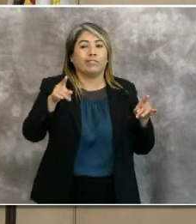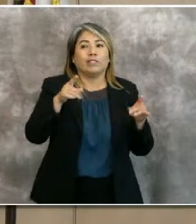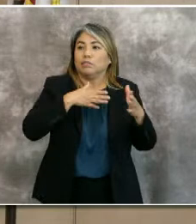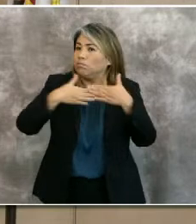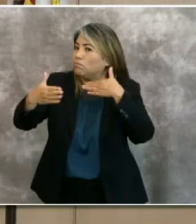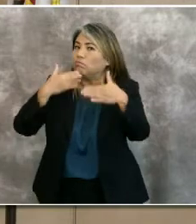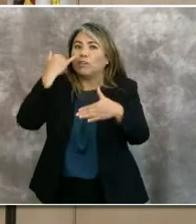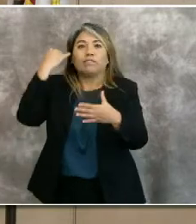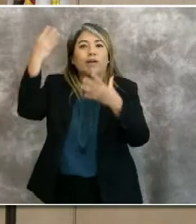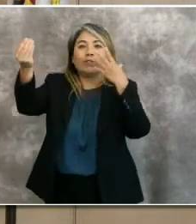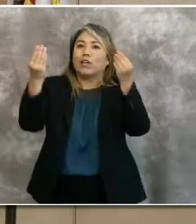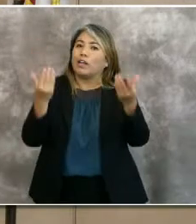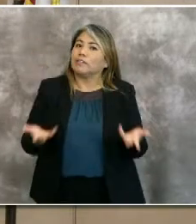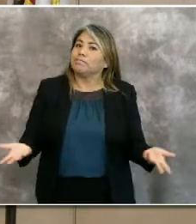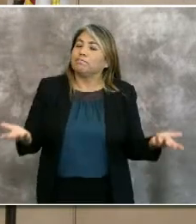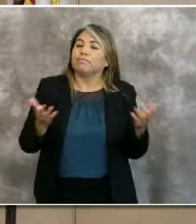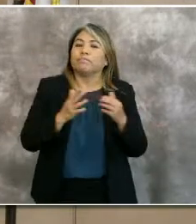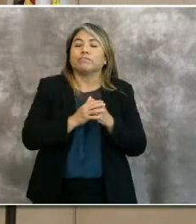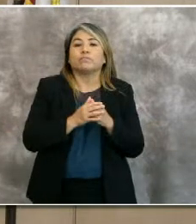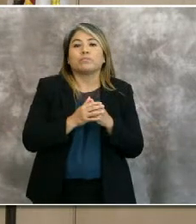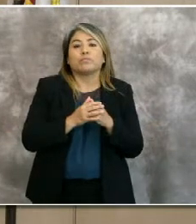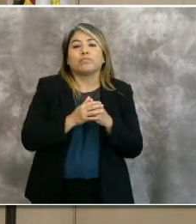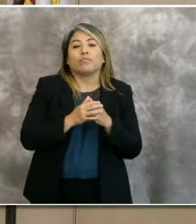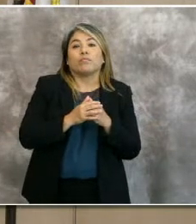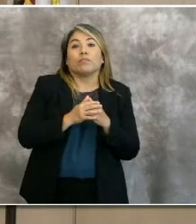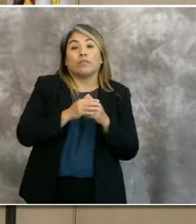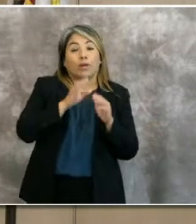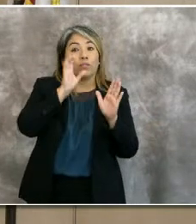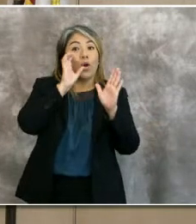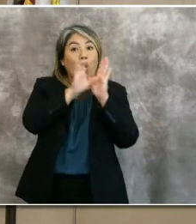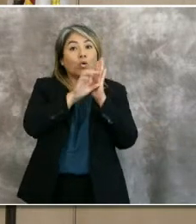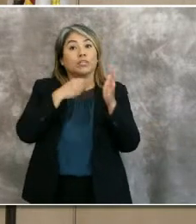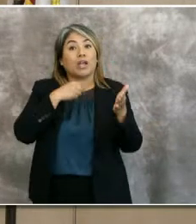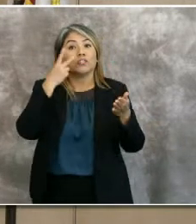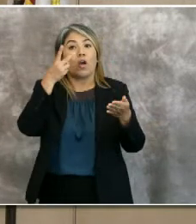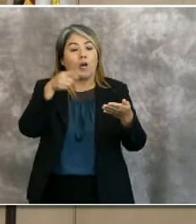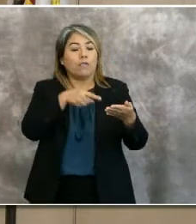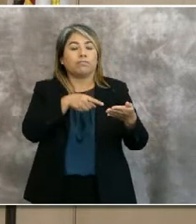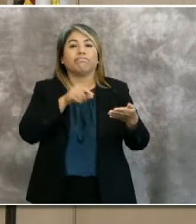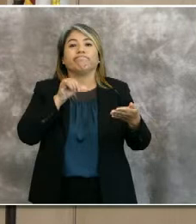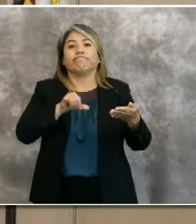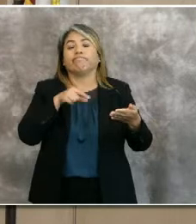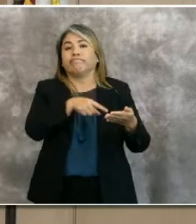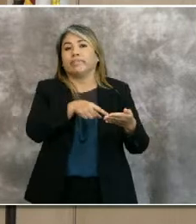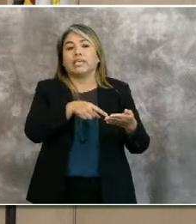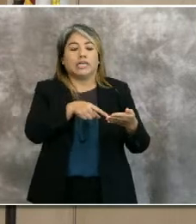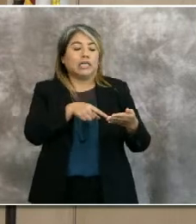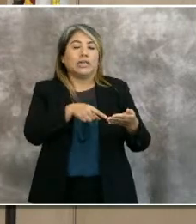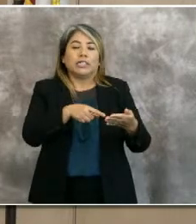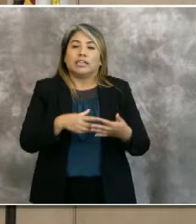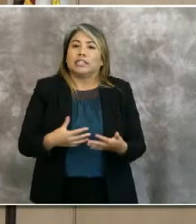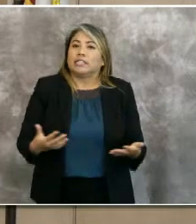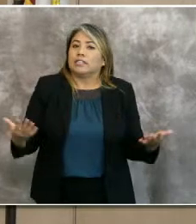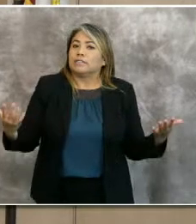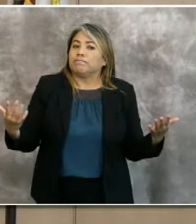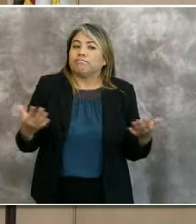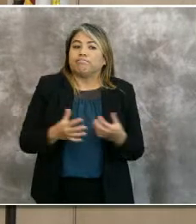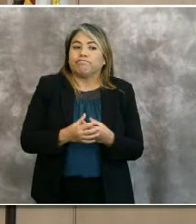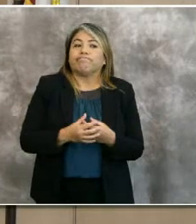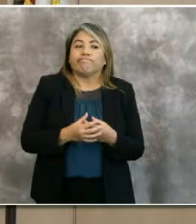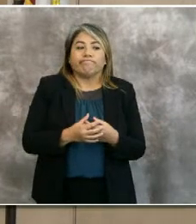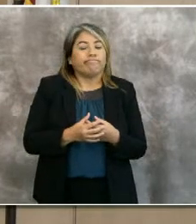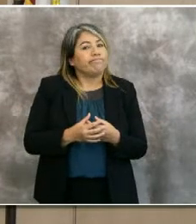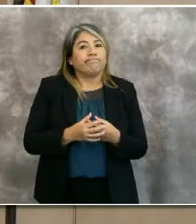being outside. As in the photos that I saw, it really was